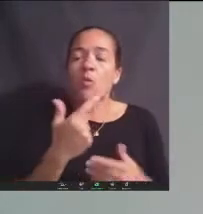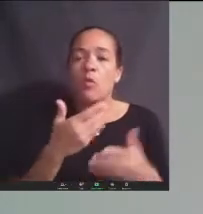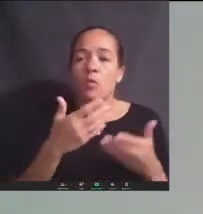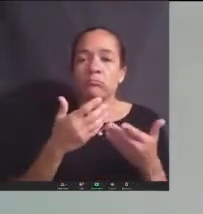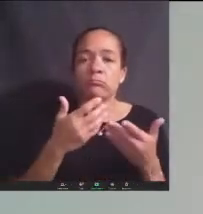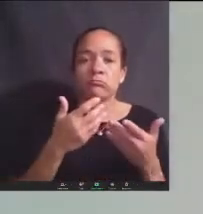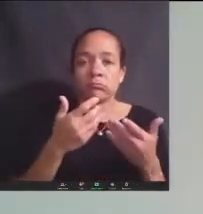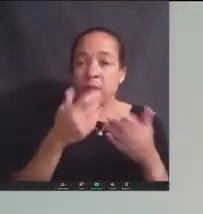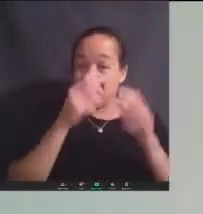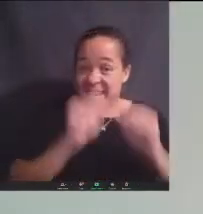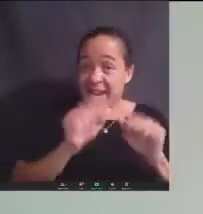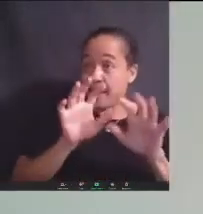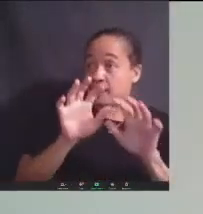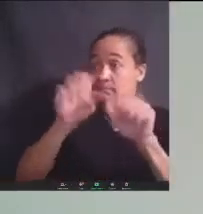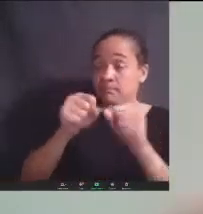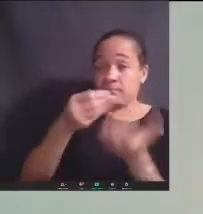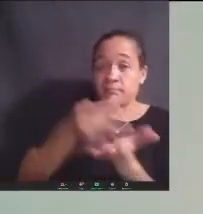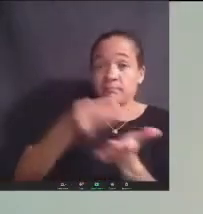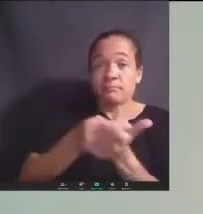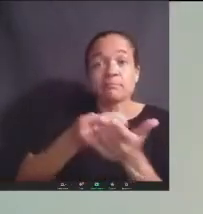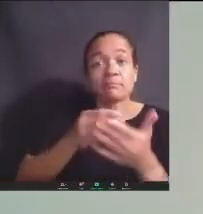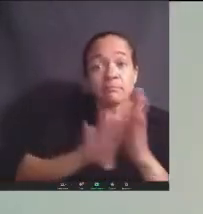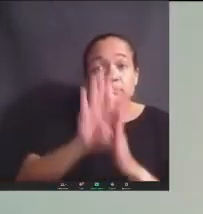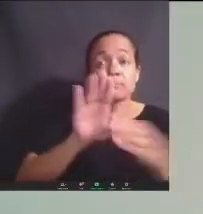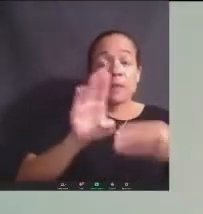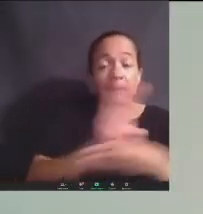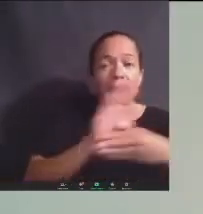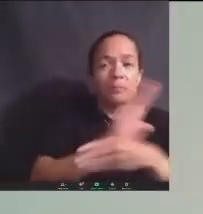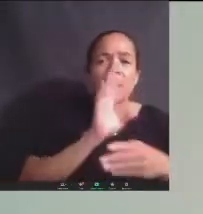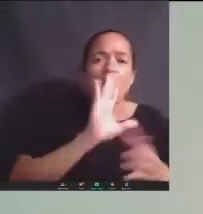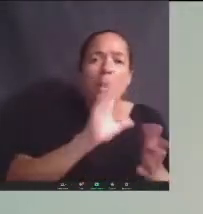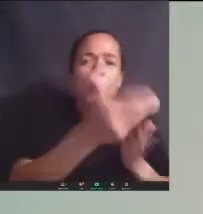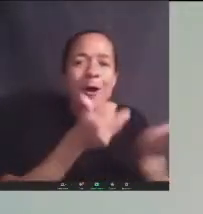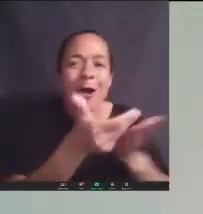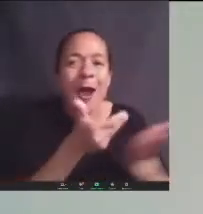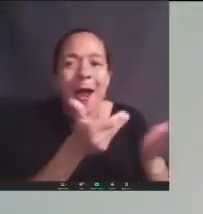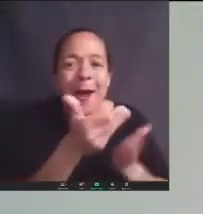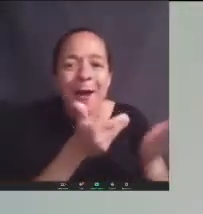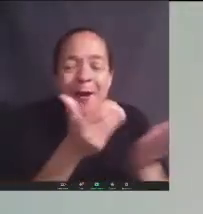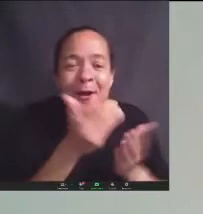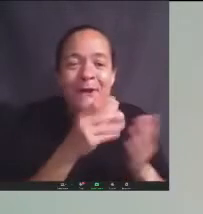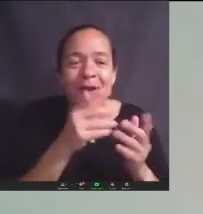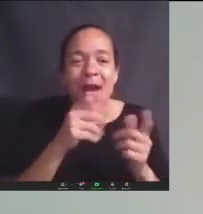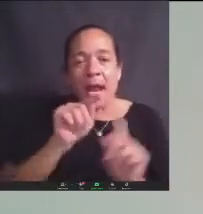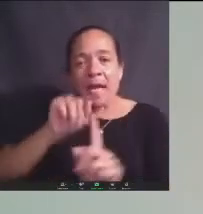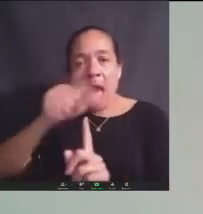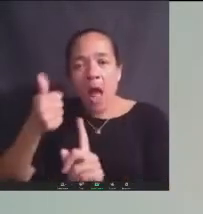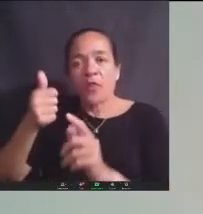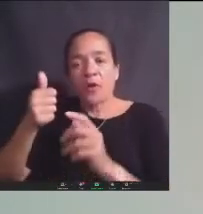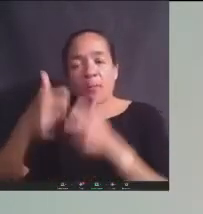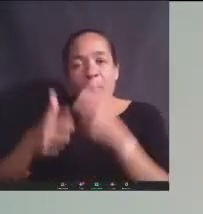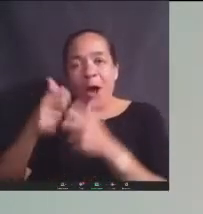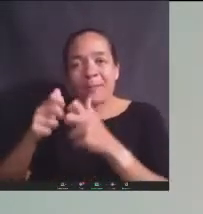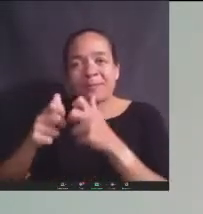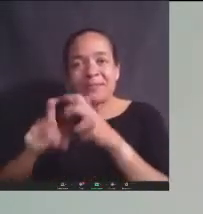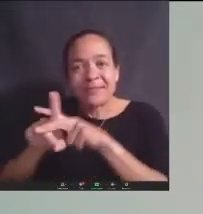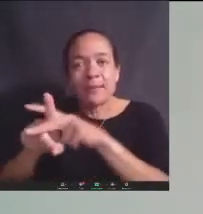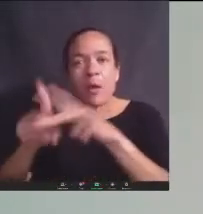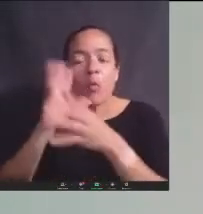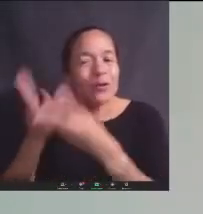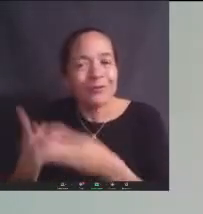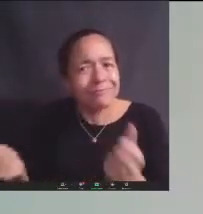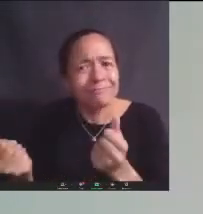all these Black entrepreneurs and these women, if they get access to capital, maybe you could solve some of these other problems, right? It's not that Black folks are in